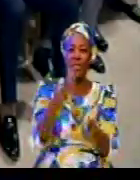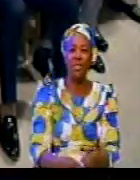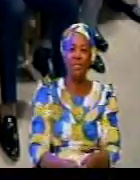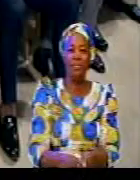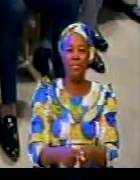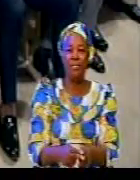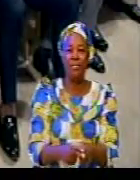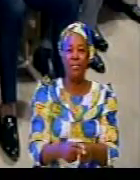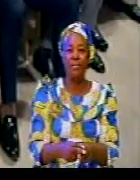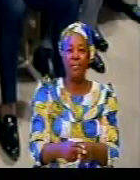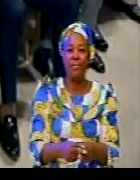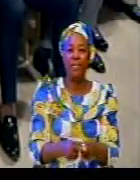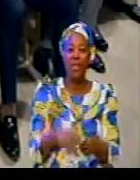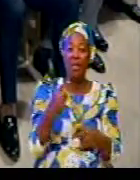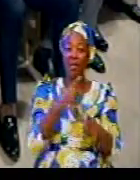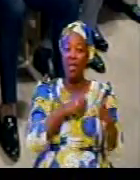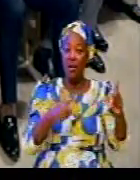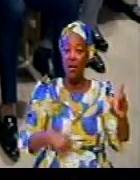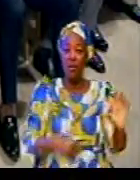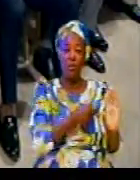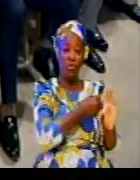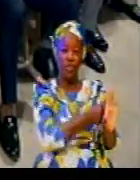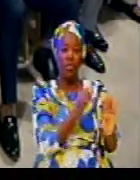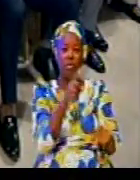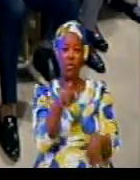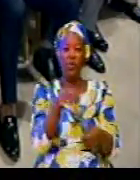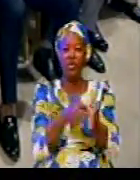point? It will happen to you.